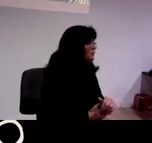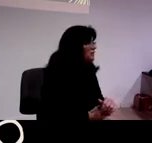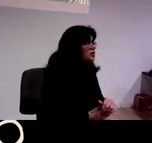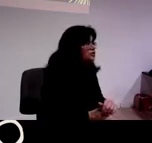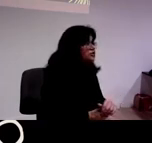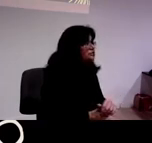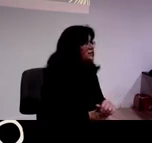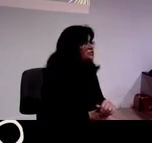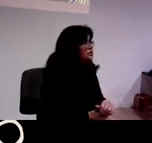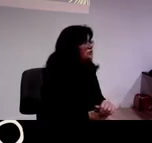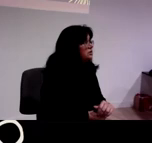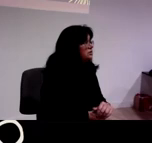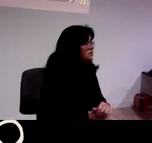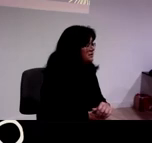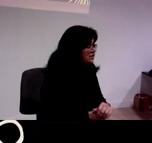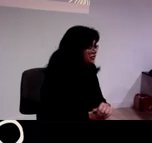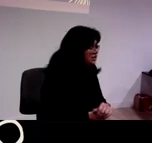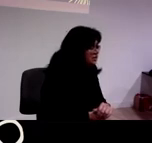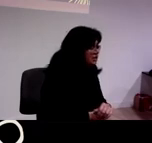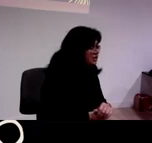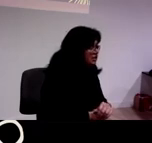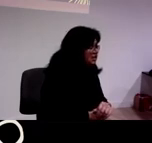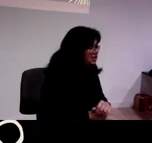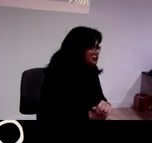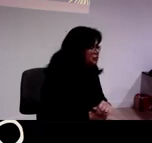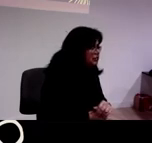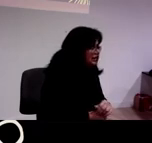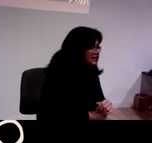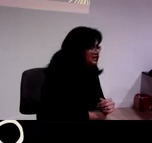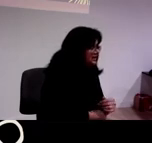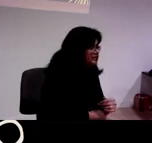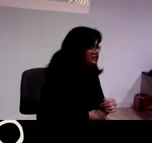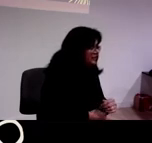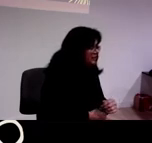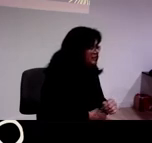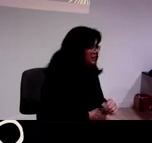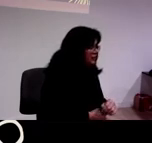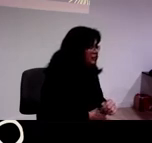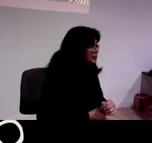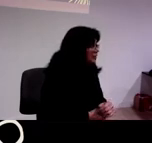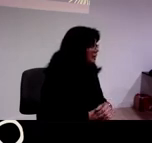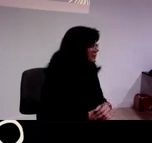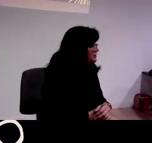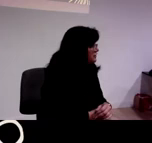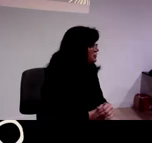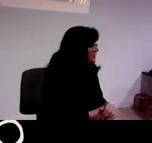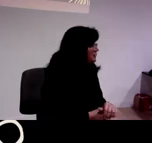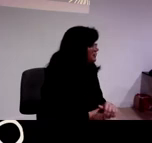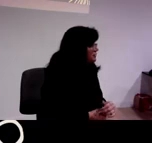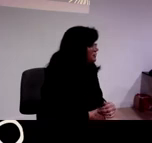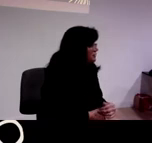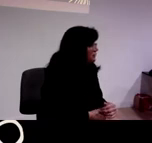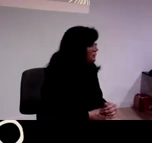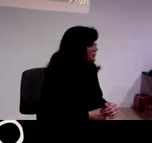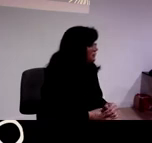of, if not the oldest human-made structure in this country. If you look at the law around those fish